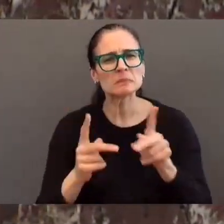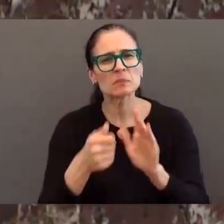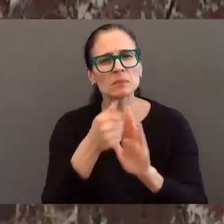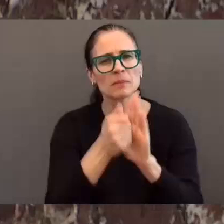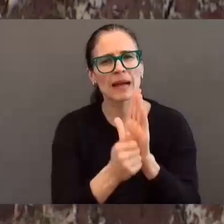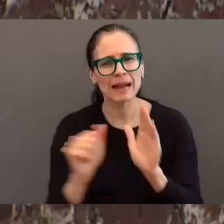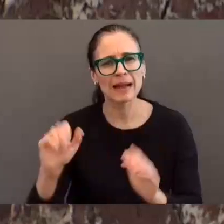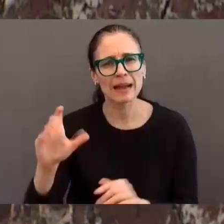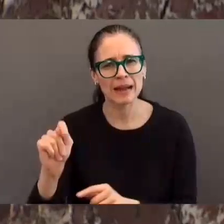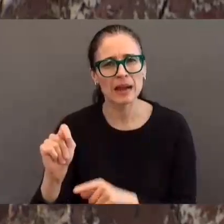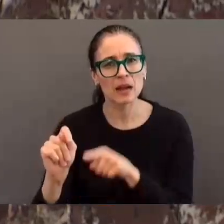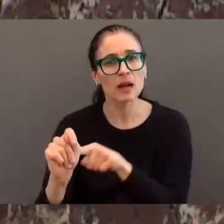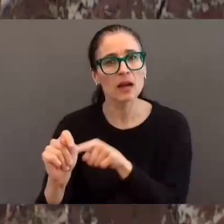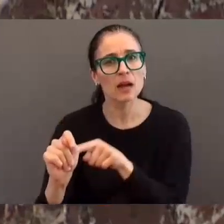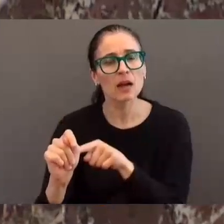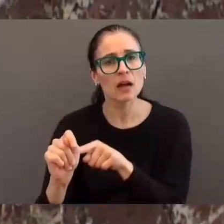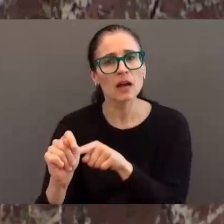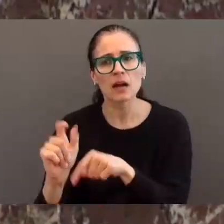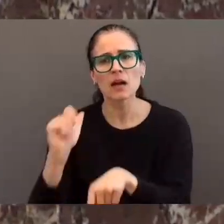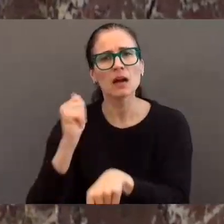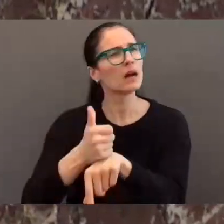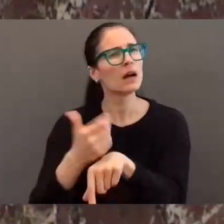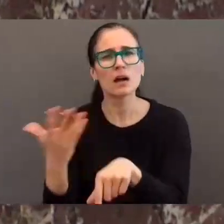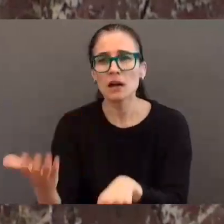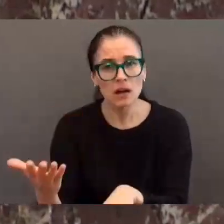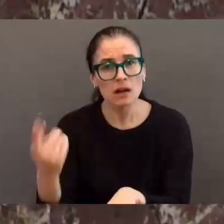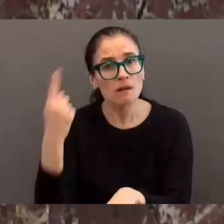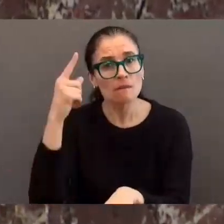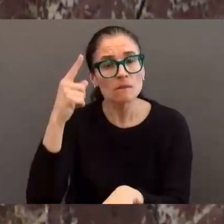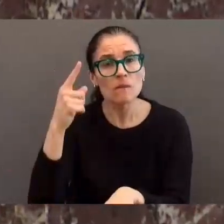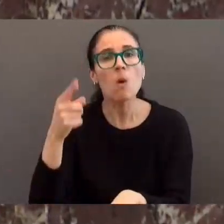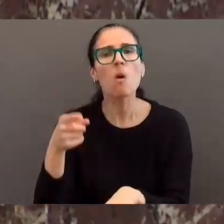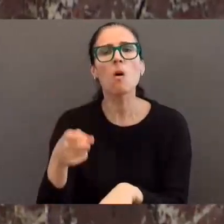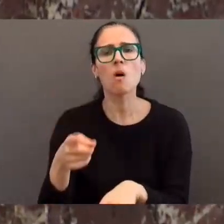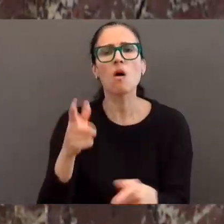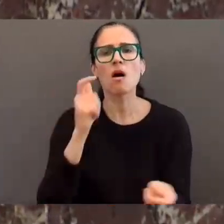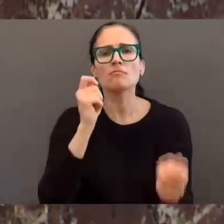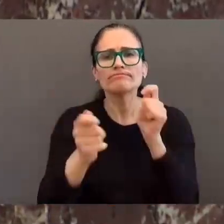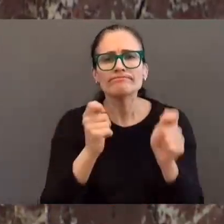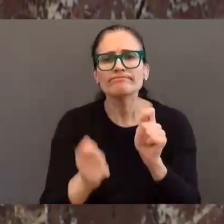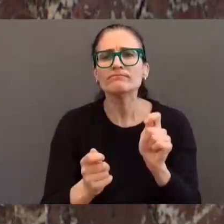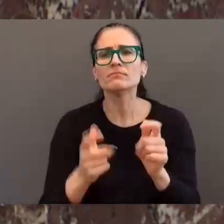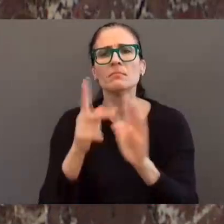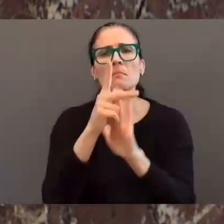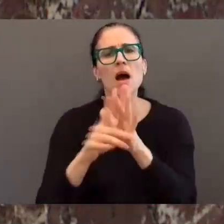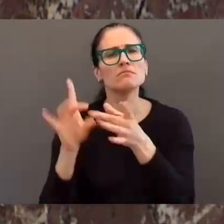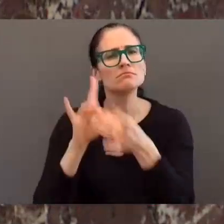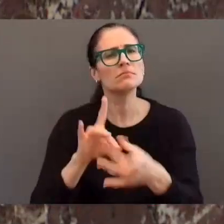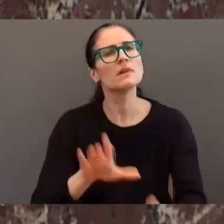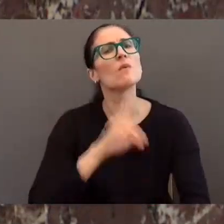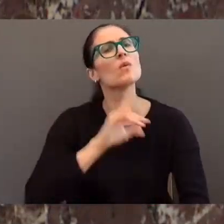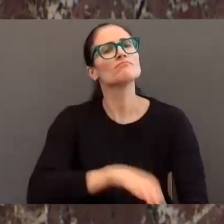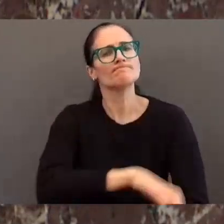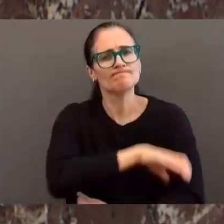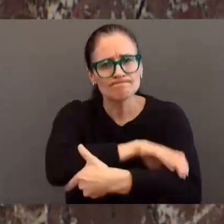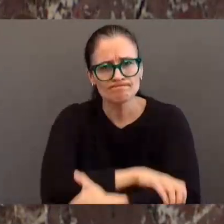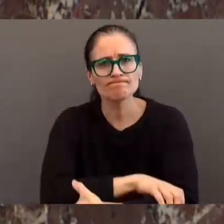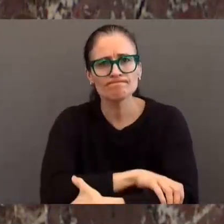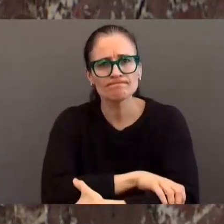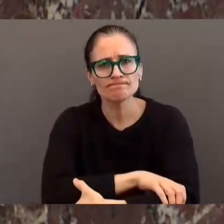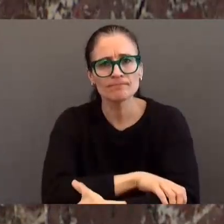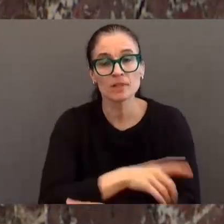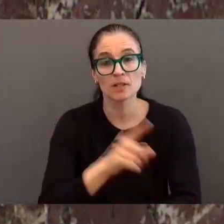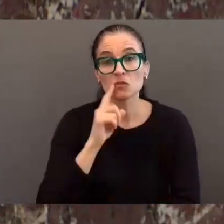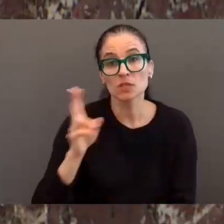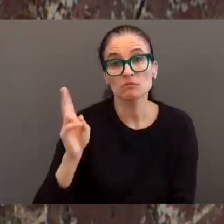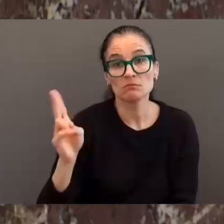making and helps address harms from the government where the government has historically failed to cooperate with